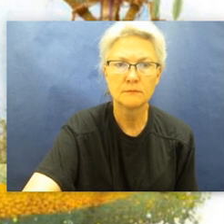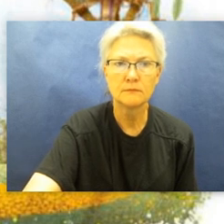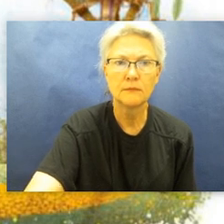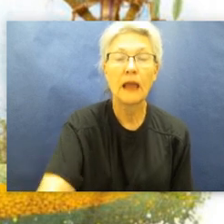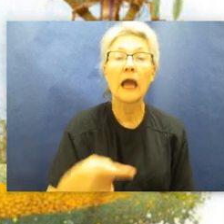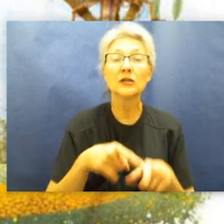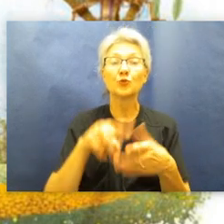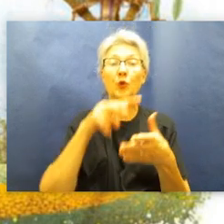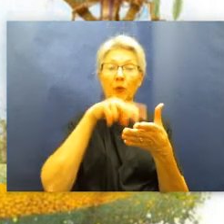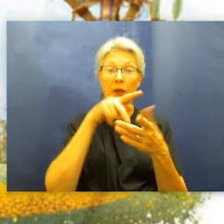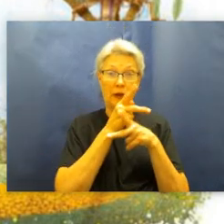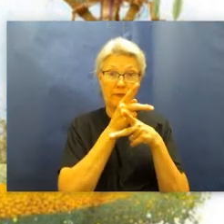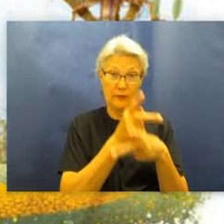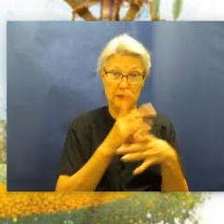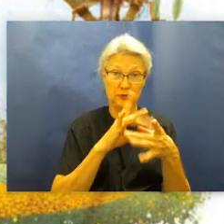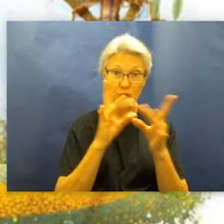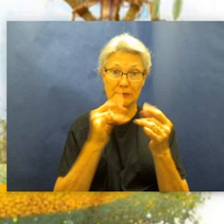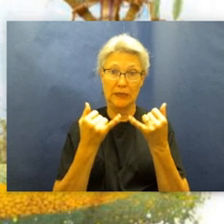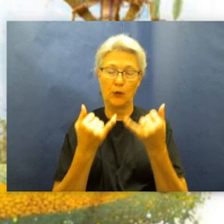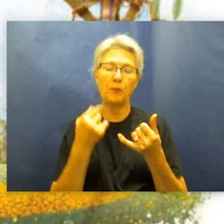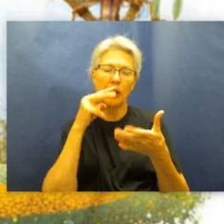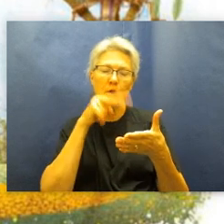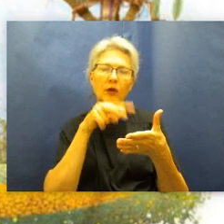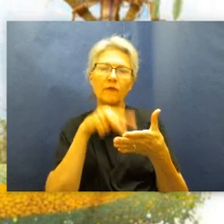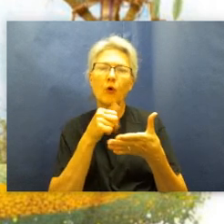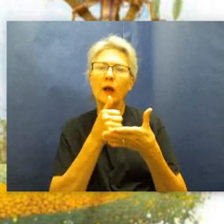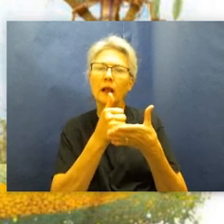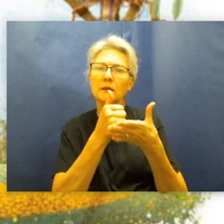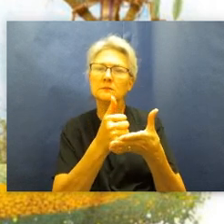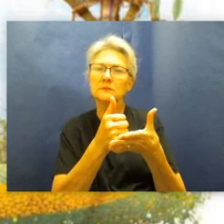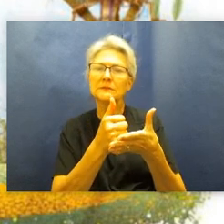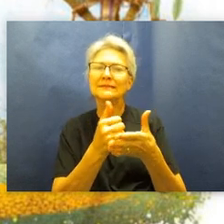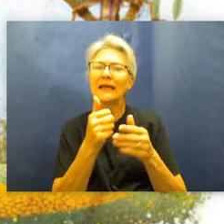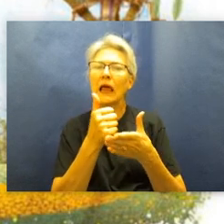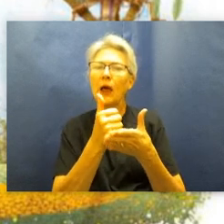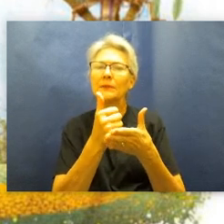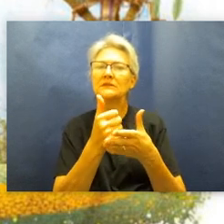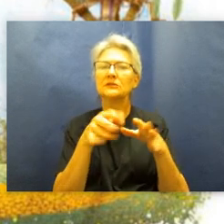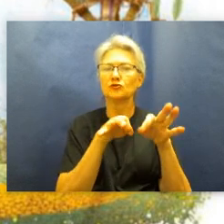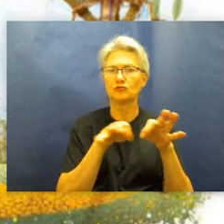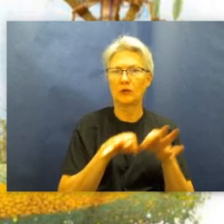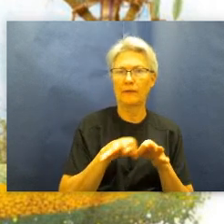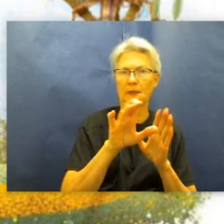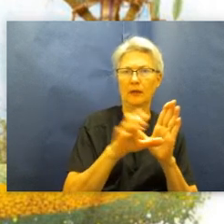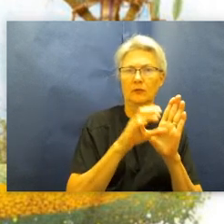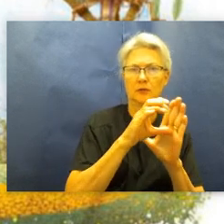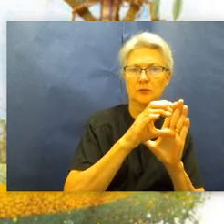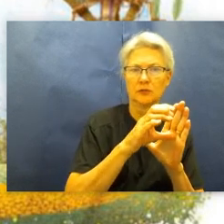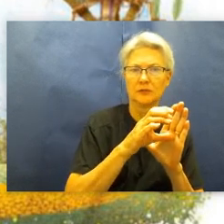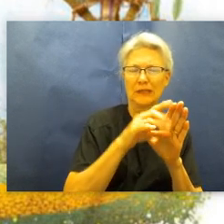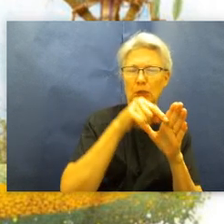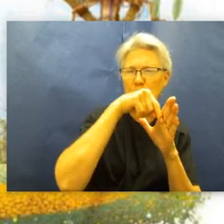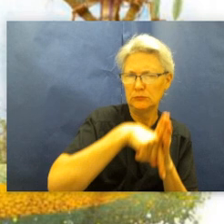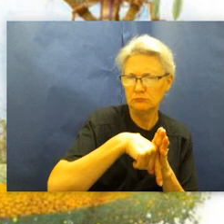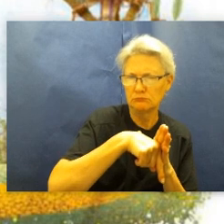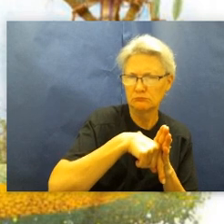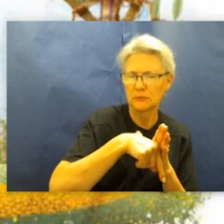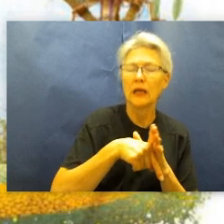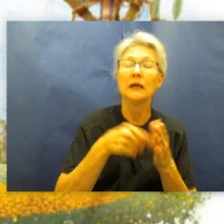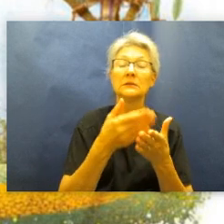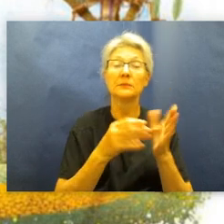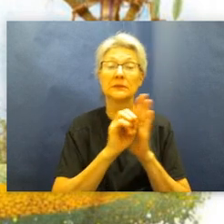As we close read our text today, we will be looking for clues that can help us describe some of our characters in depth.